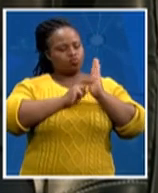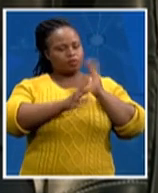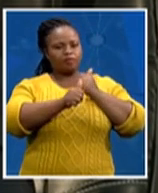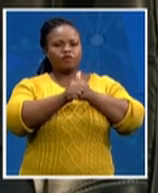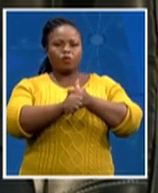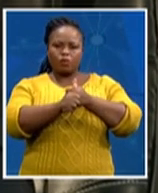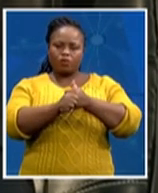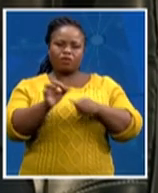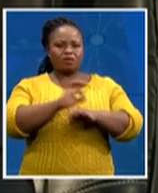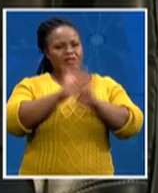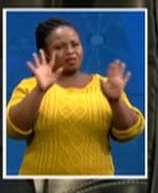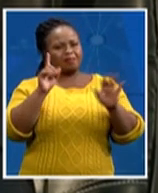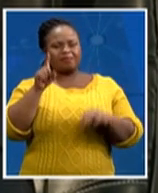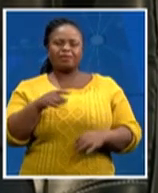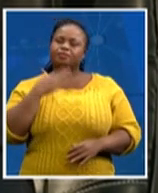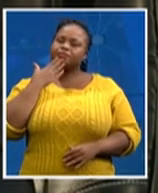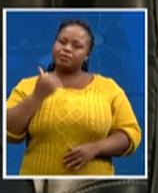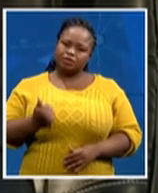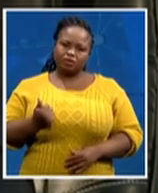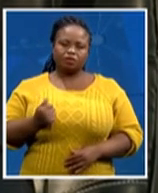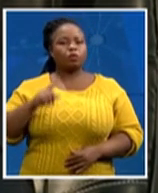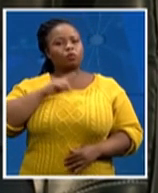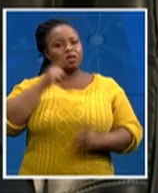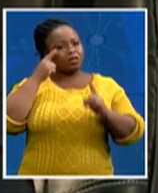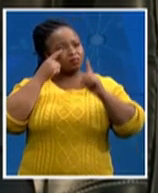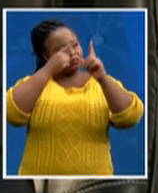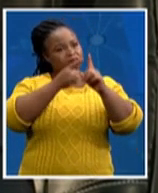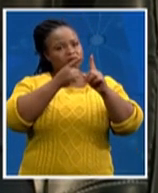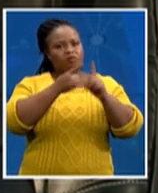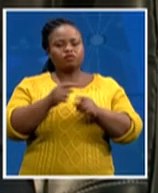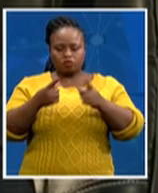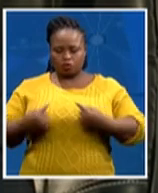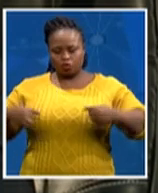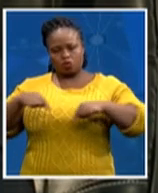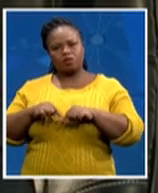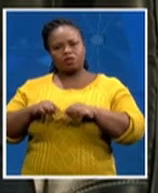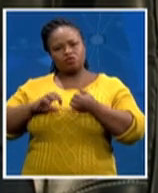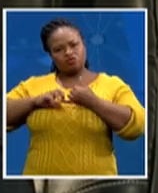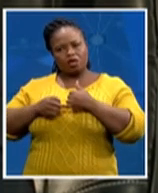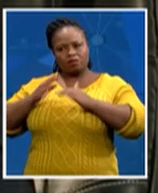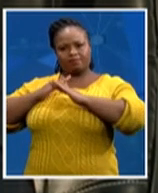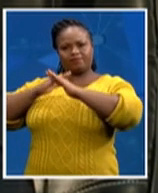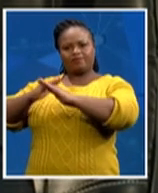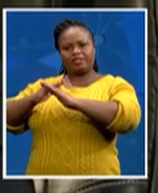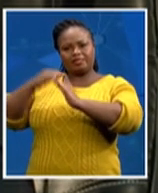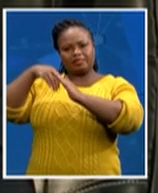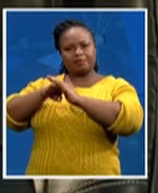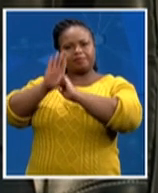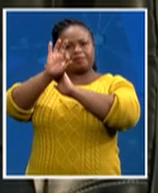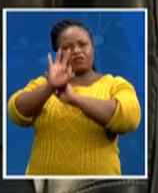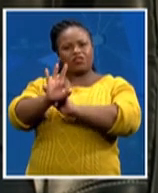are intended to keep us out of the third wave. Let us continue to limit our